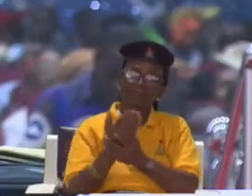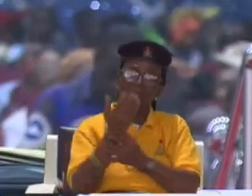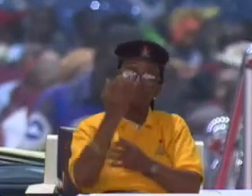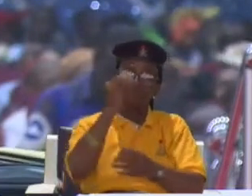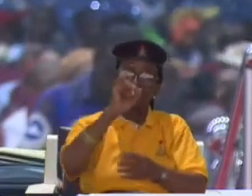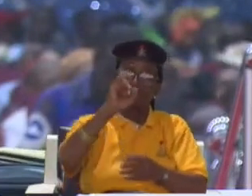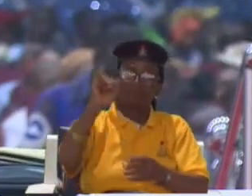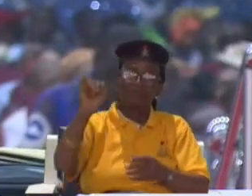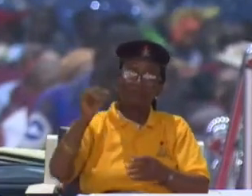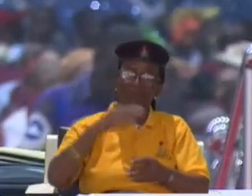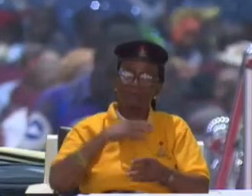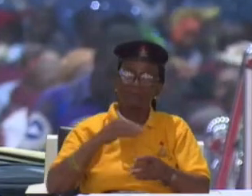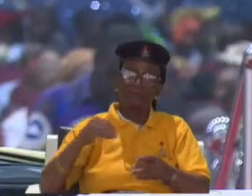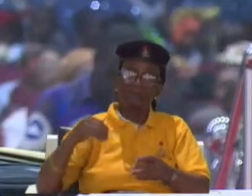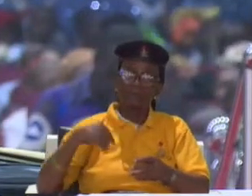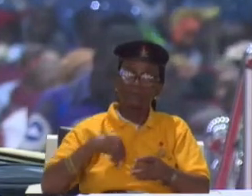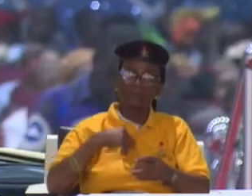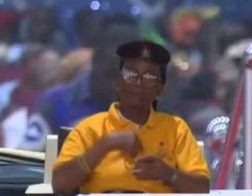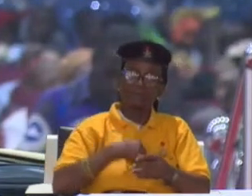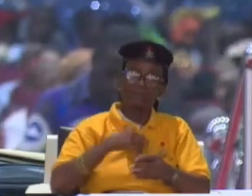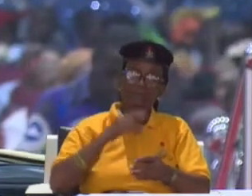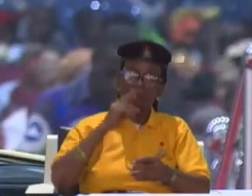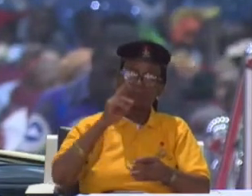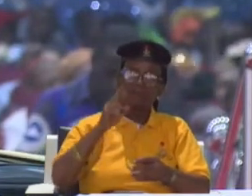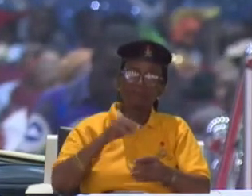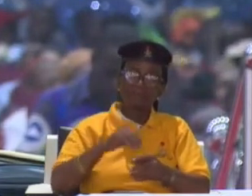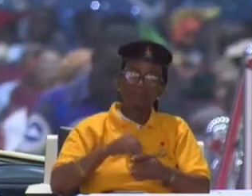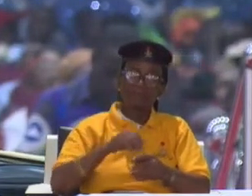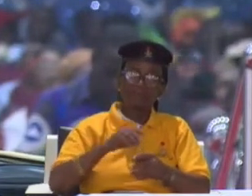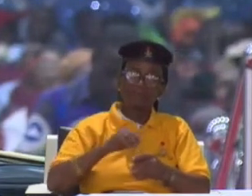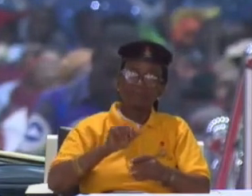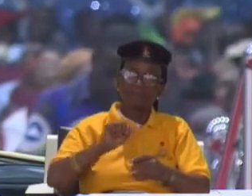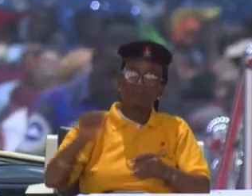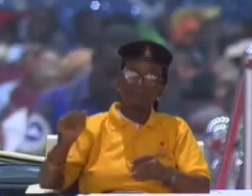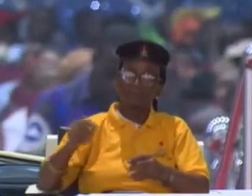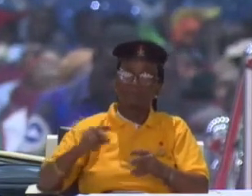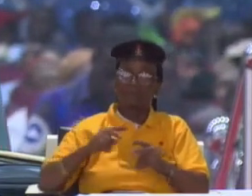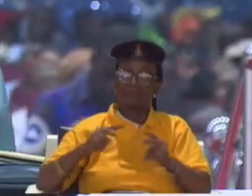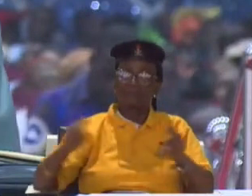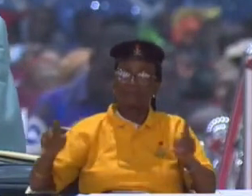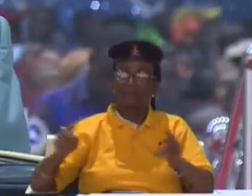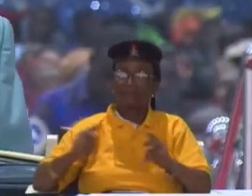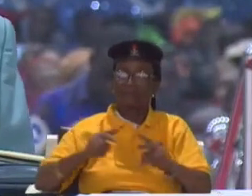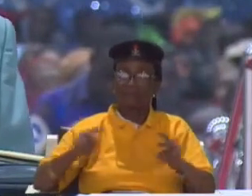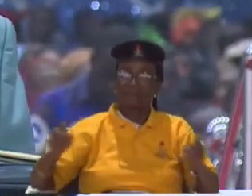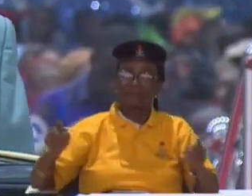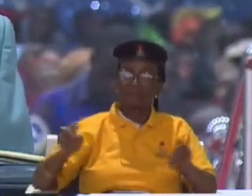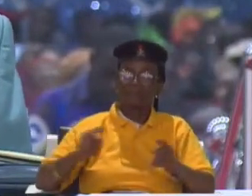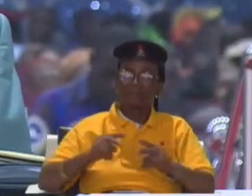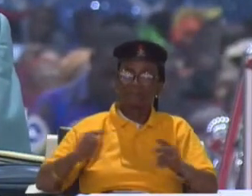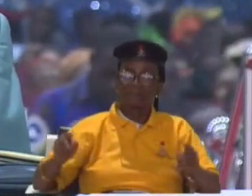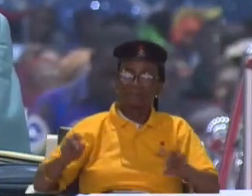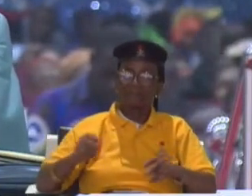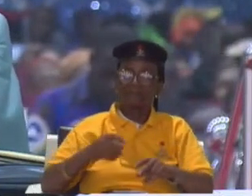And we are in very serious need of accommodation.